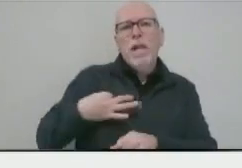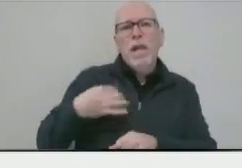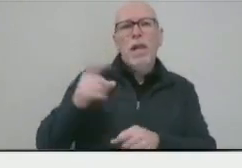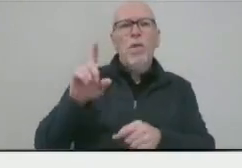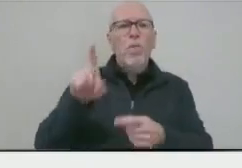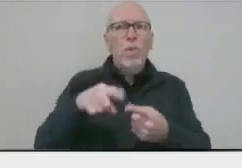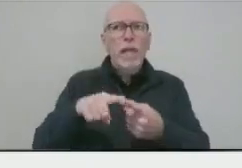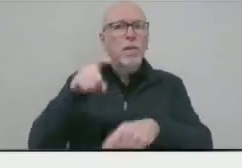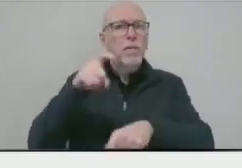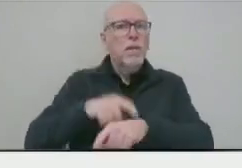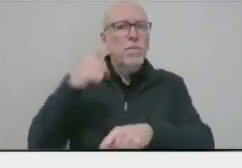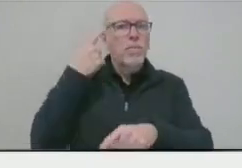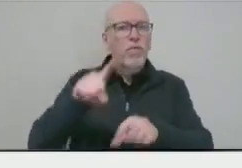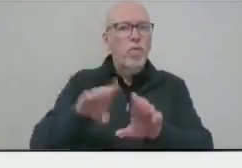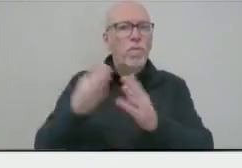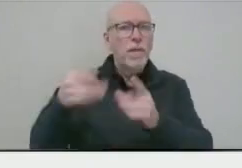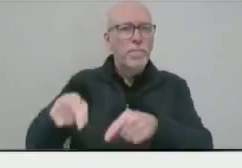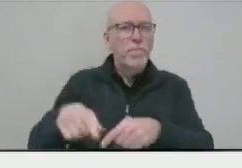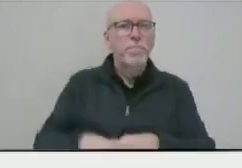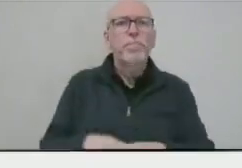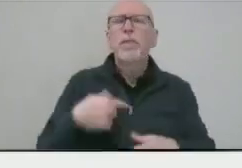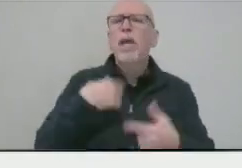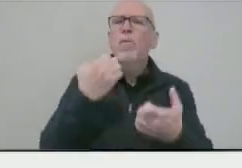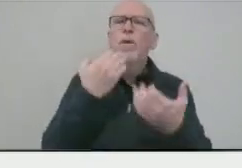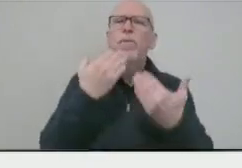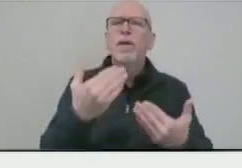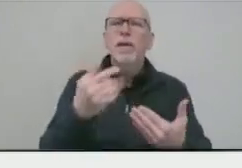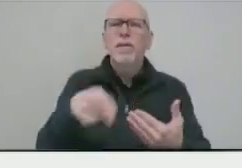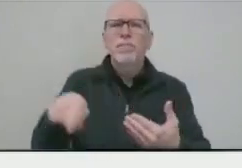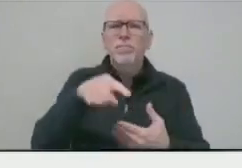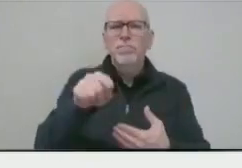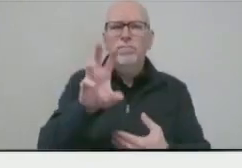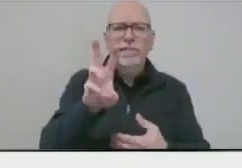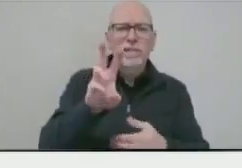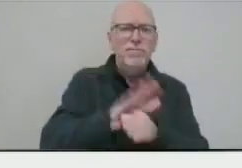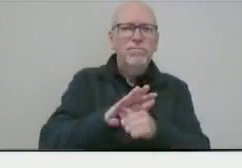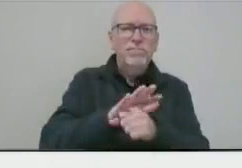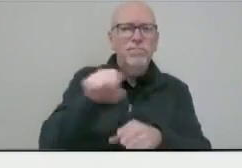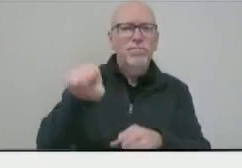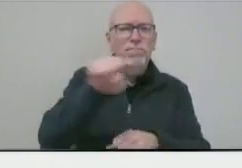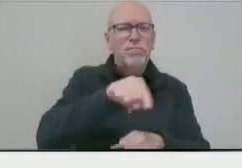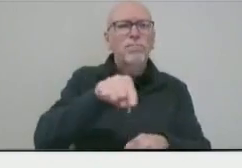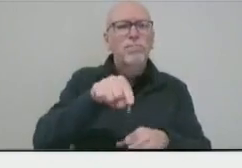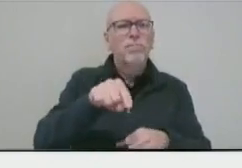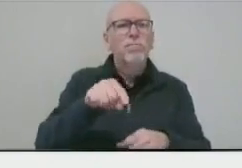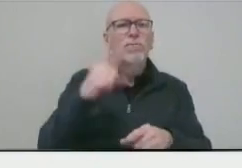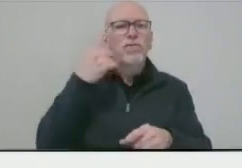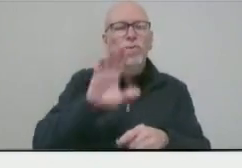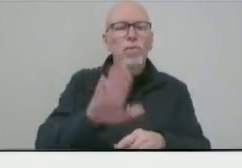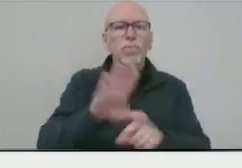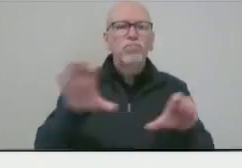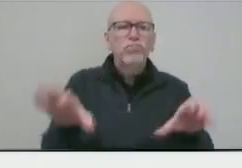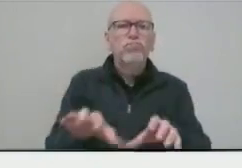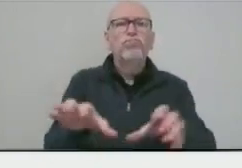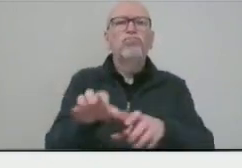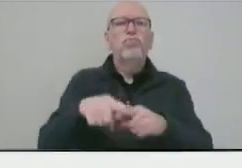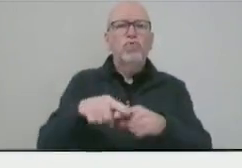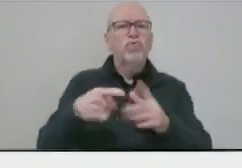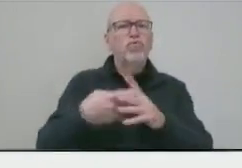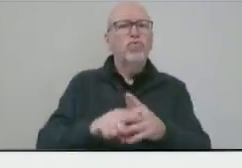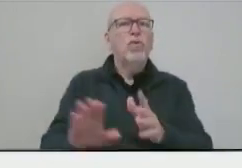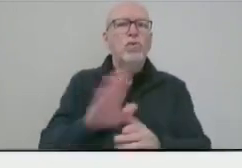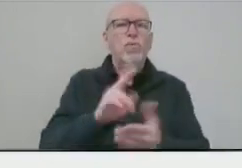these applications become available. And I want to thank those local municipalities for their hard work in preparing to launch their